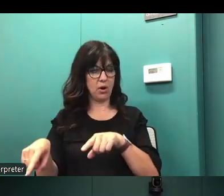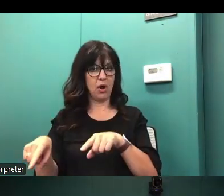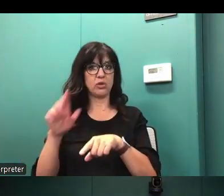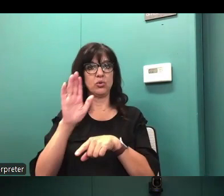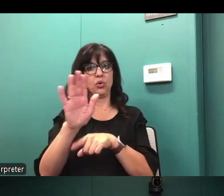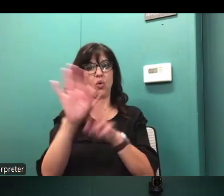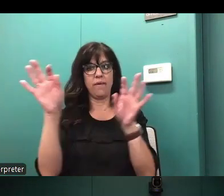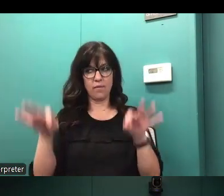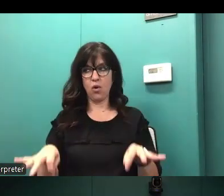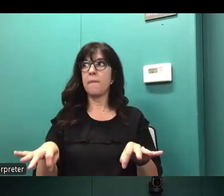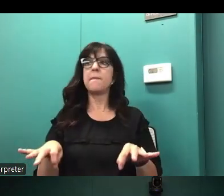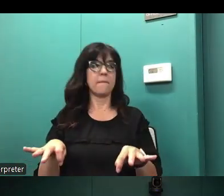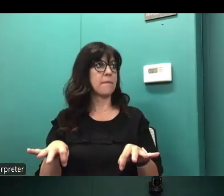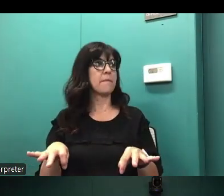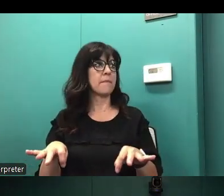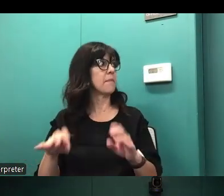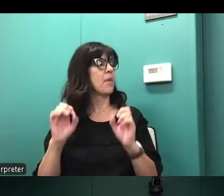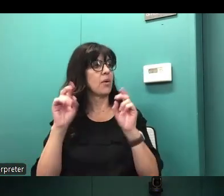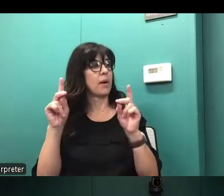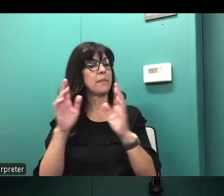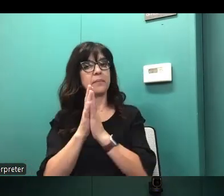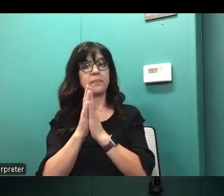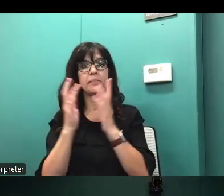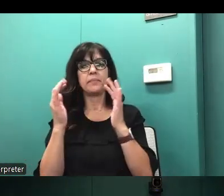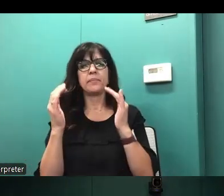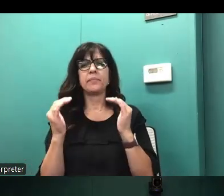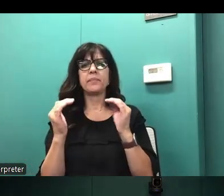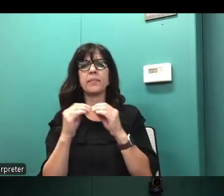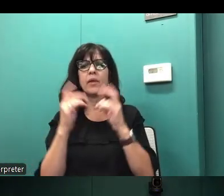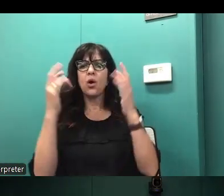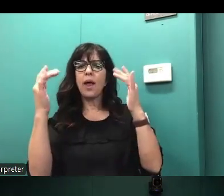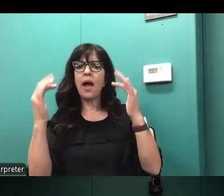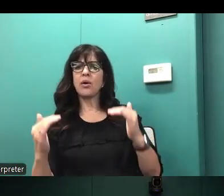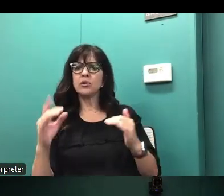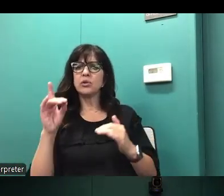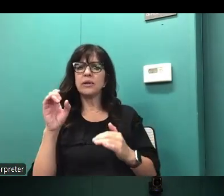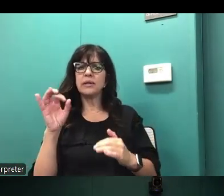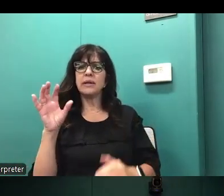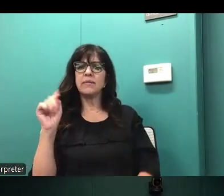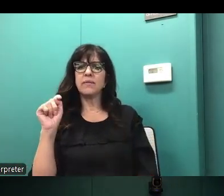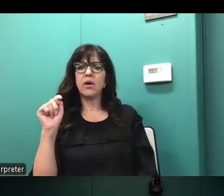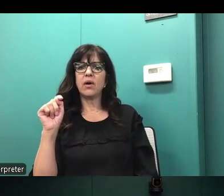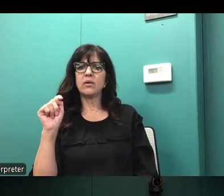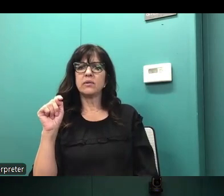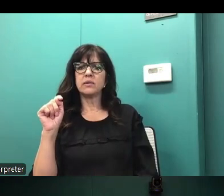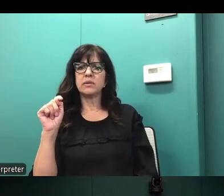your form. Okay, and then go down to the defaults.